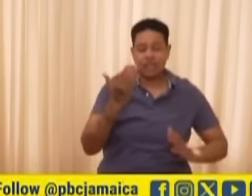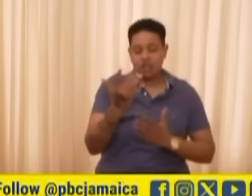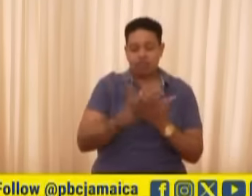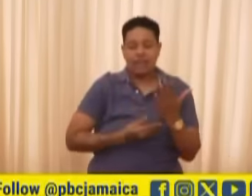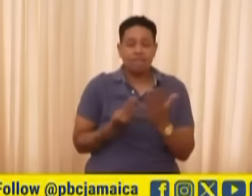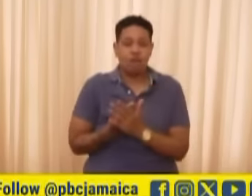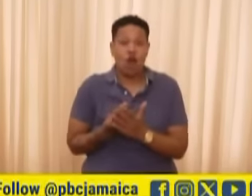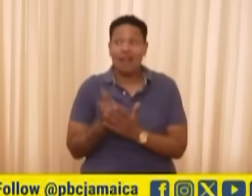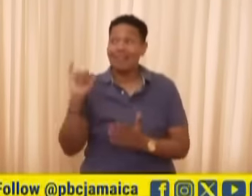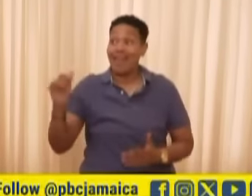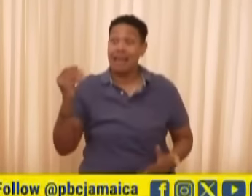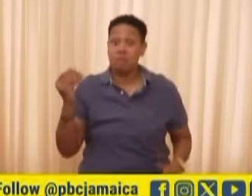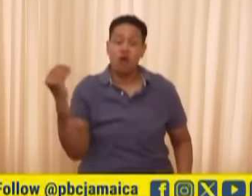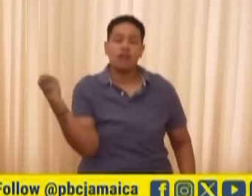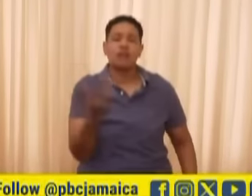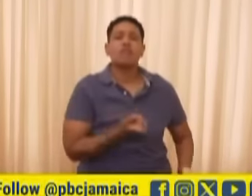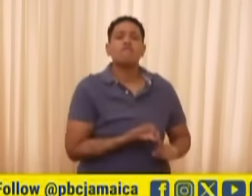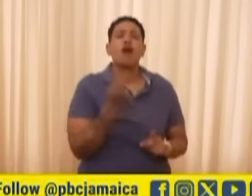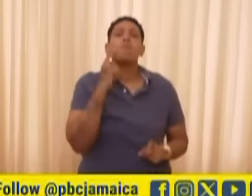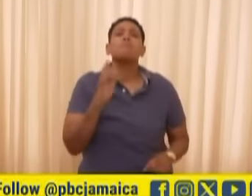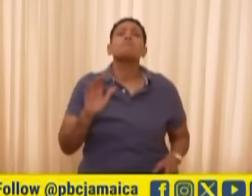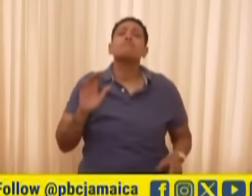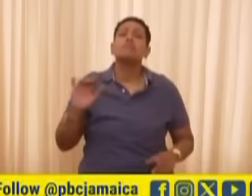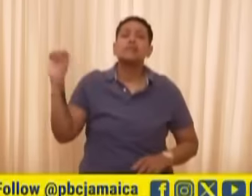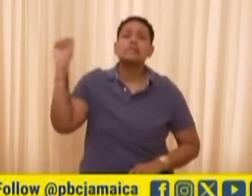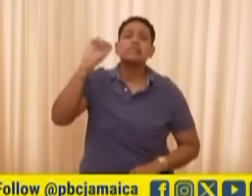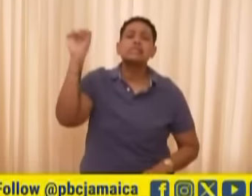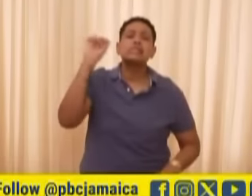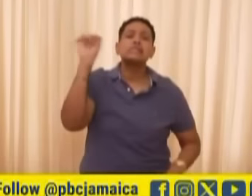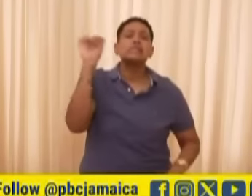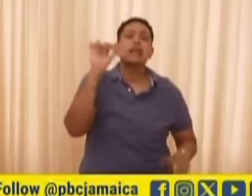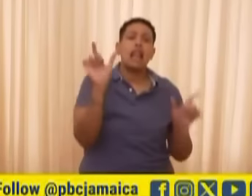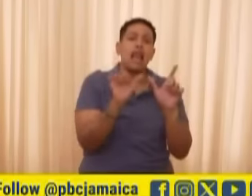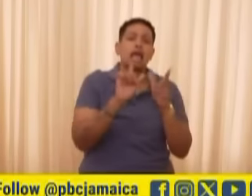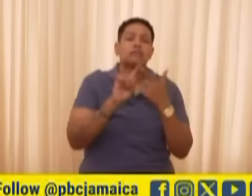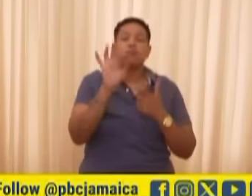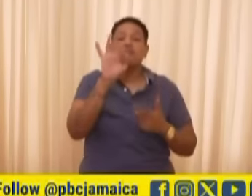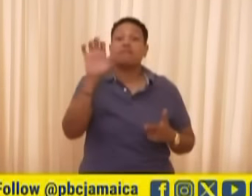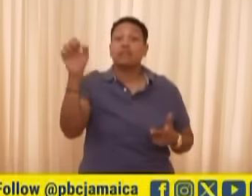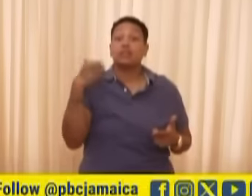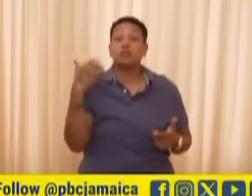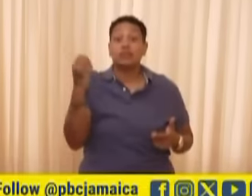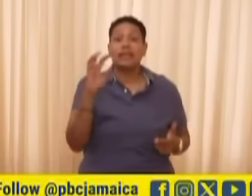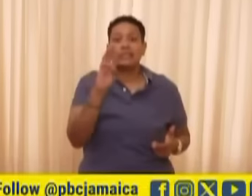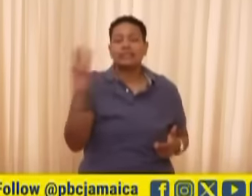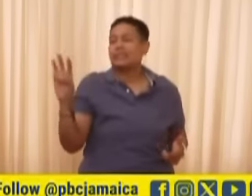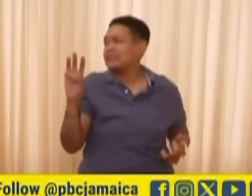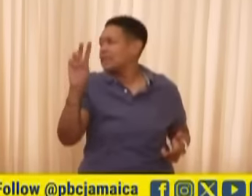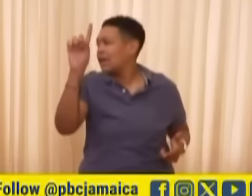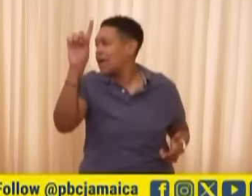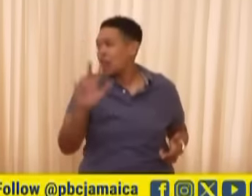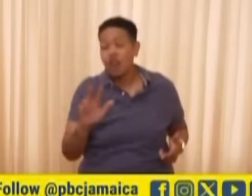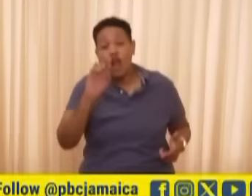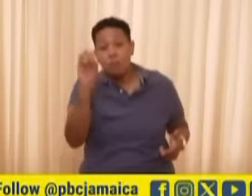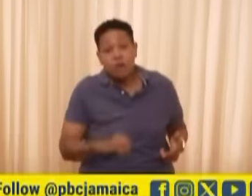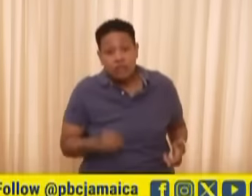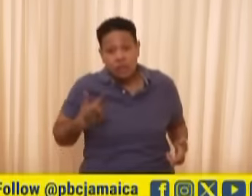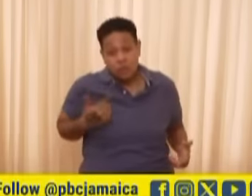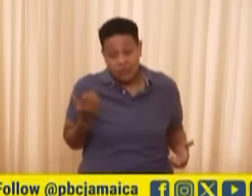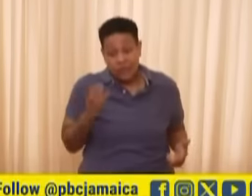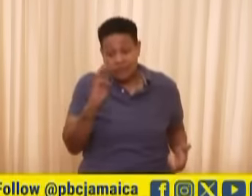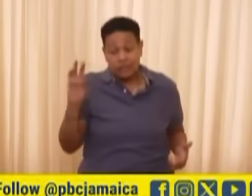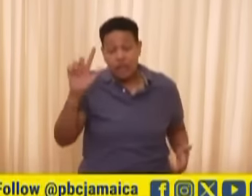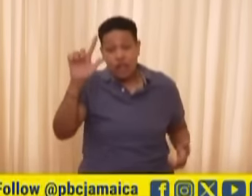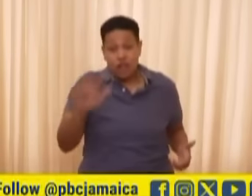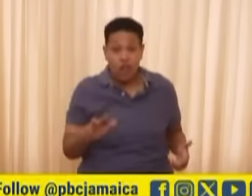proceeds of the revenues from motor vehicle licensing and fees, which we get 66 1/3%.